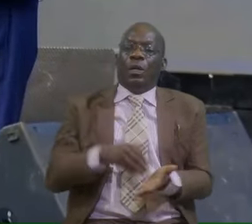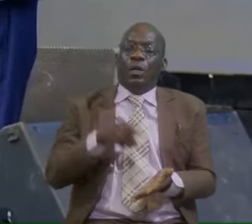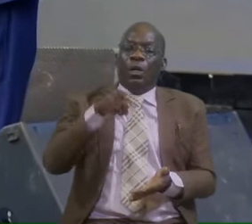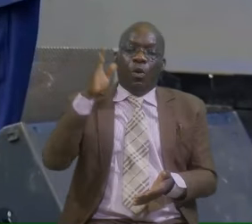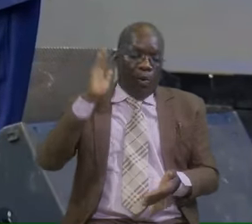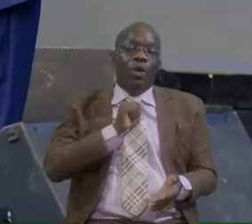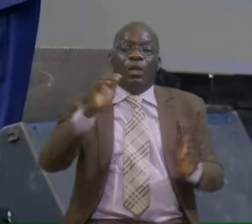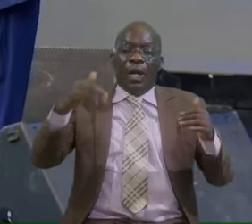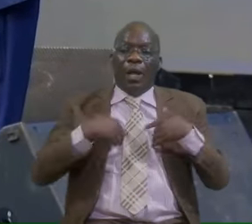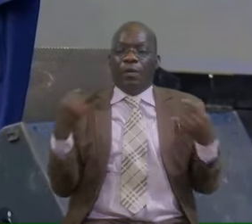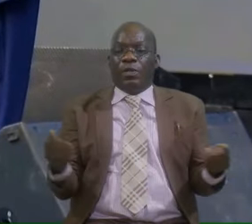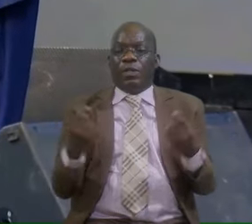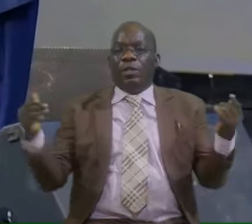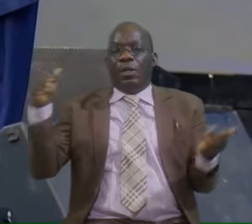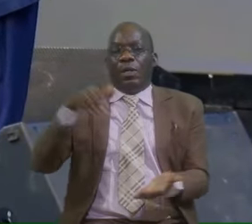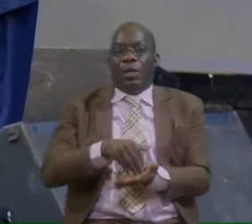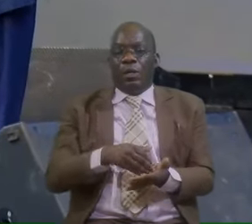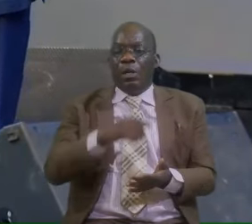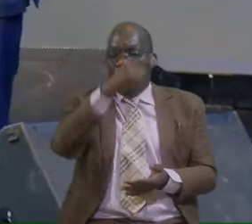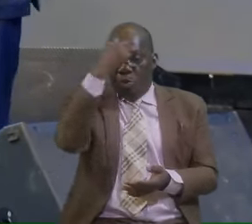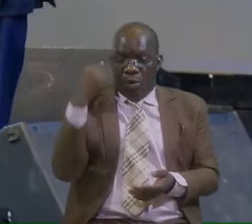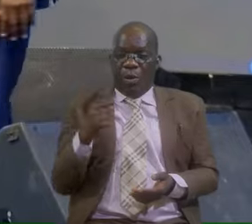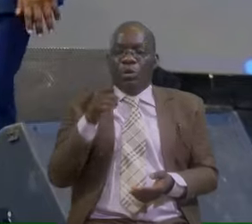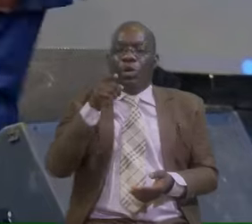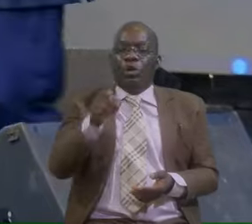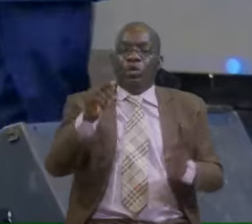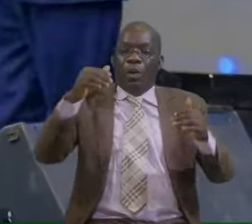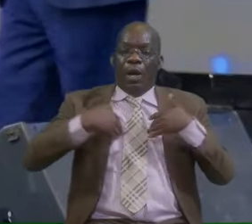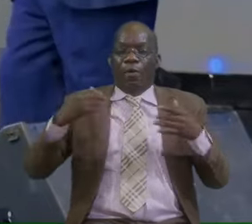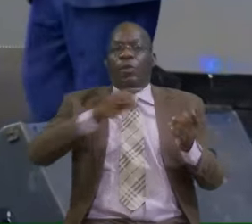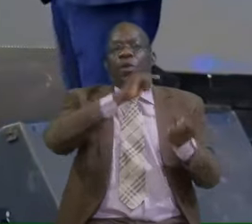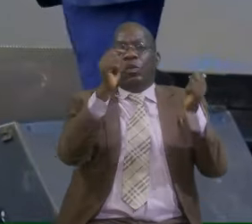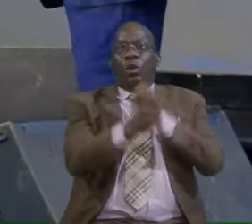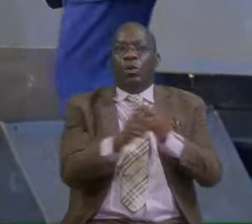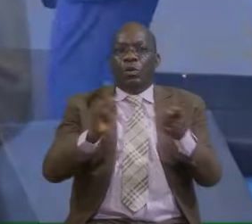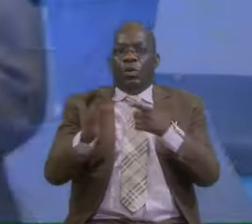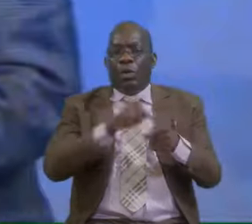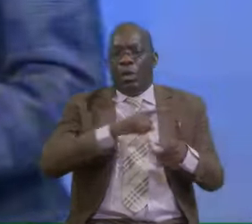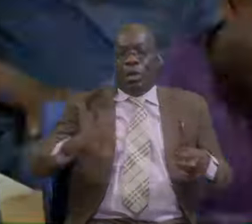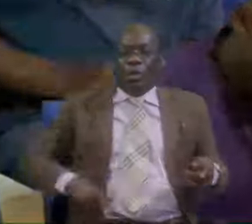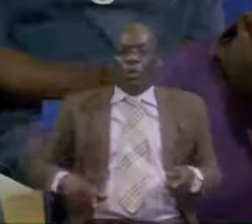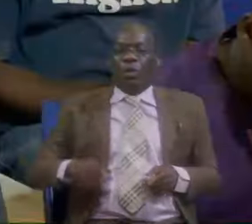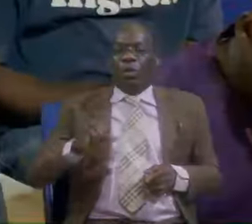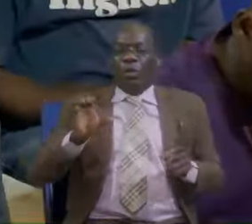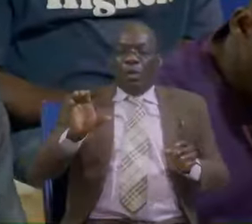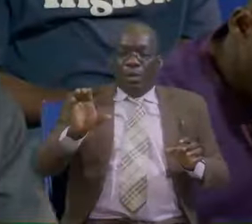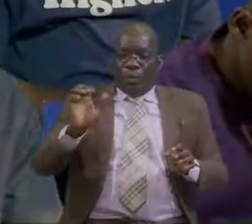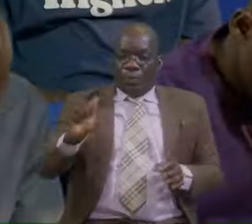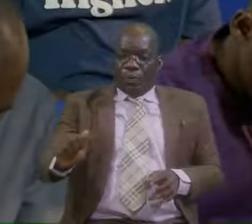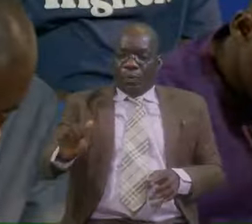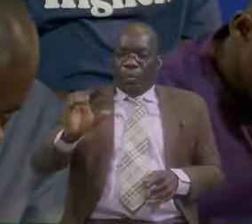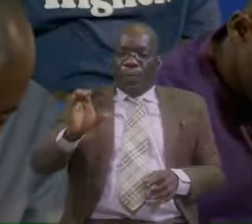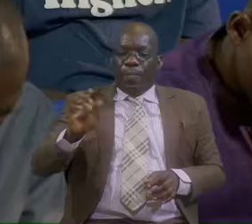anymore, because you have turned unto the Lord. Acts chapter 3, and I'm reading from